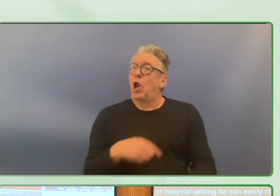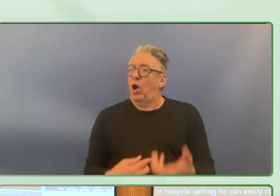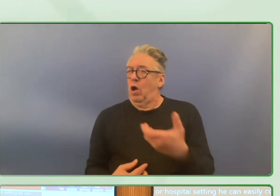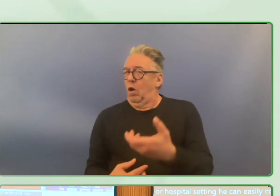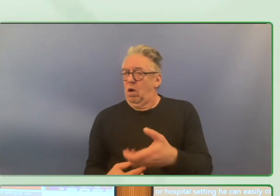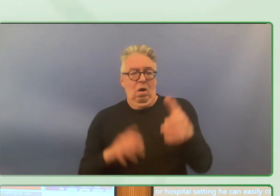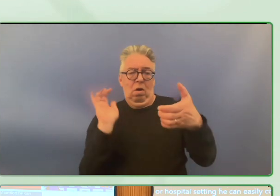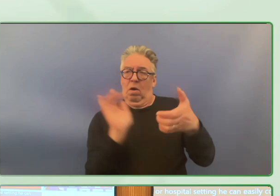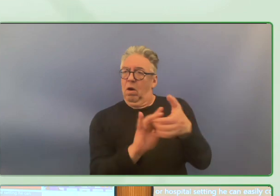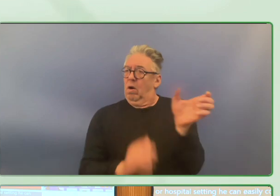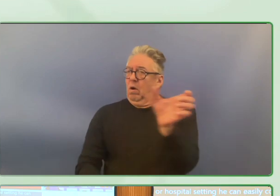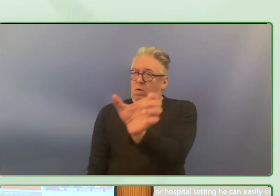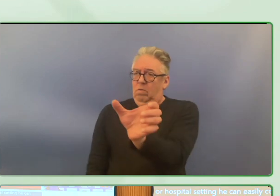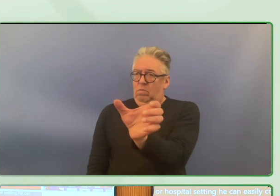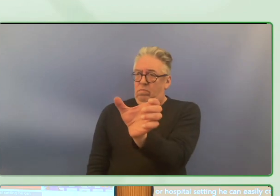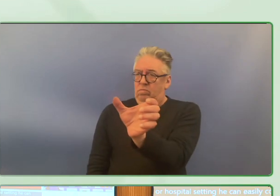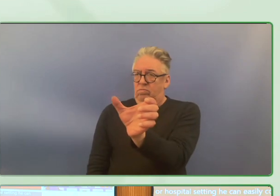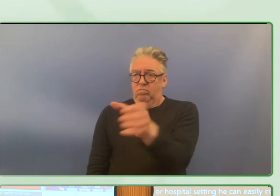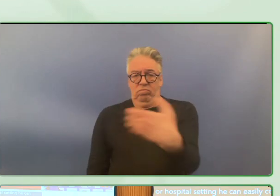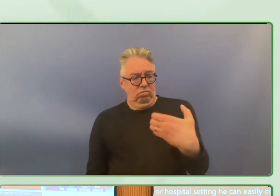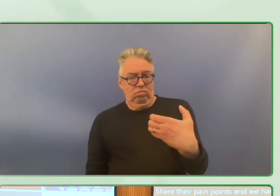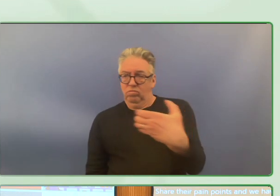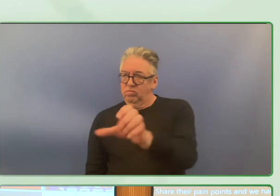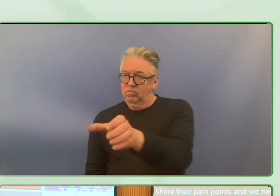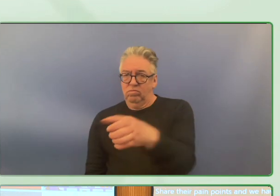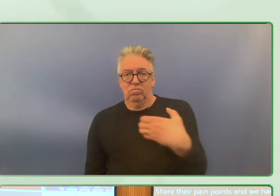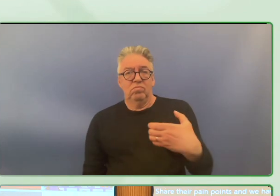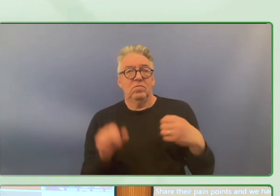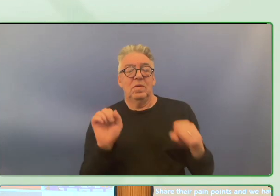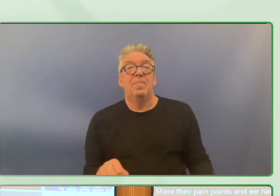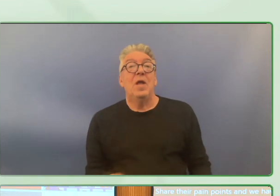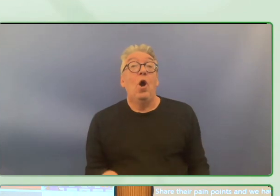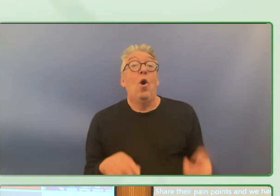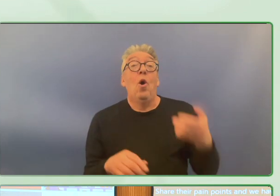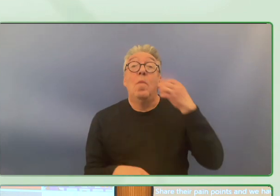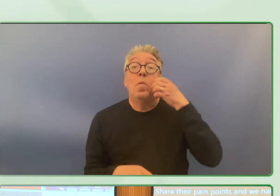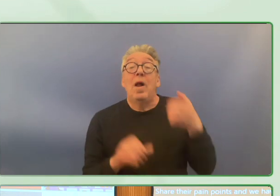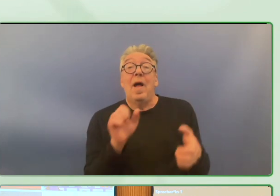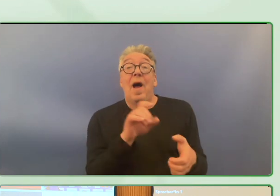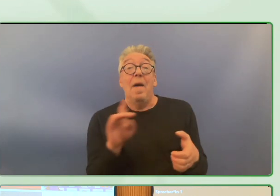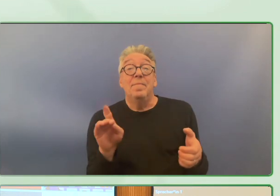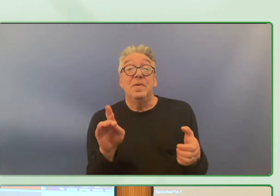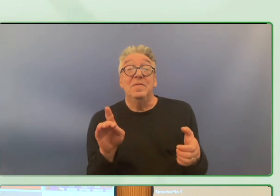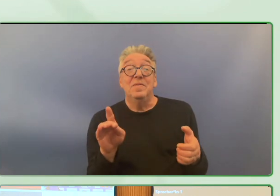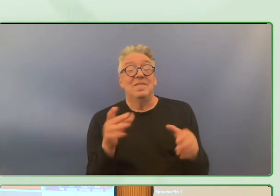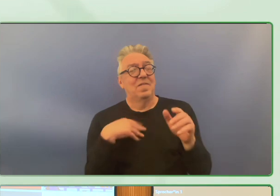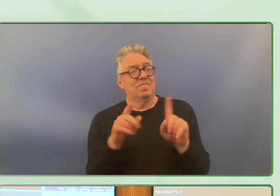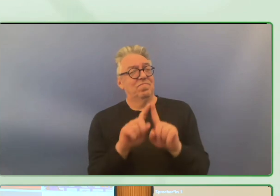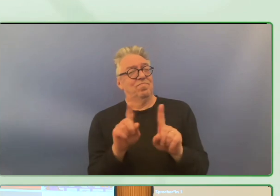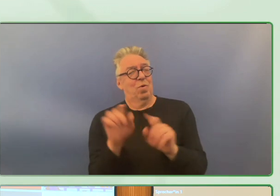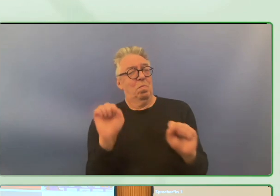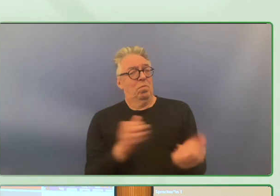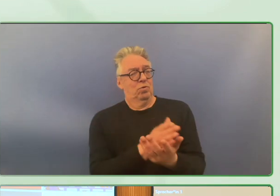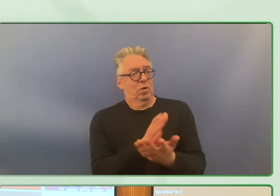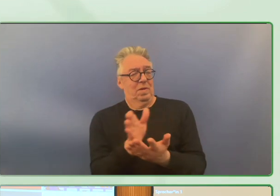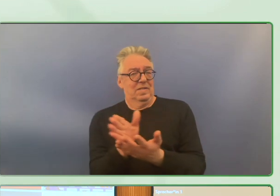points. And we have certain features of the mobile application as well, because we are targeting a very undermined